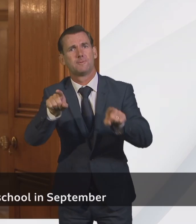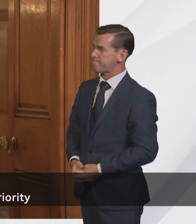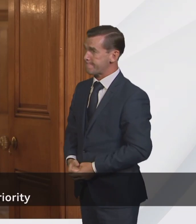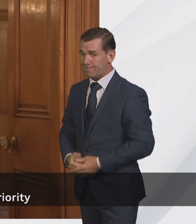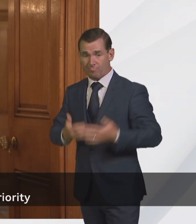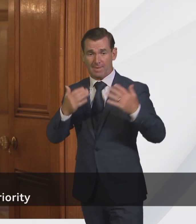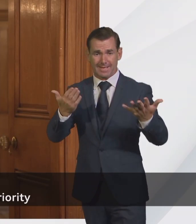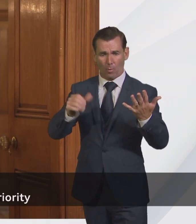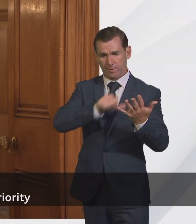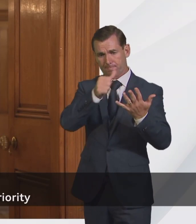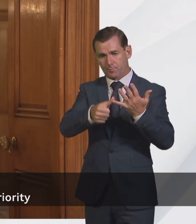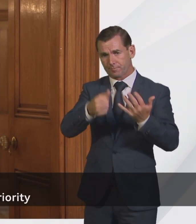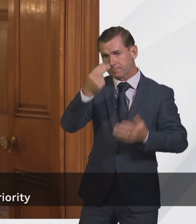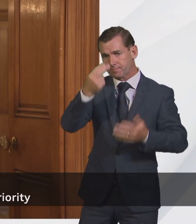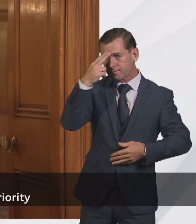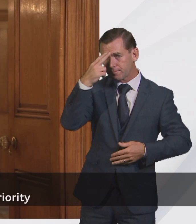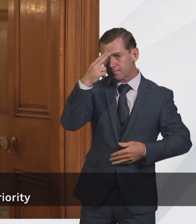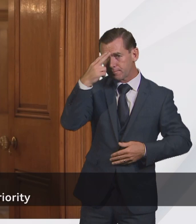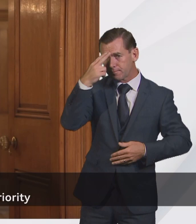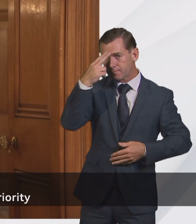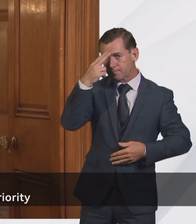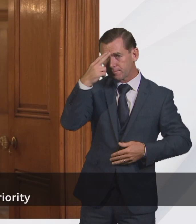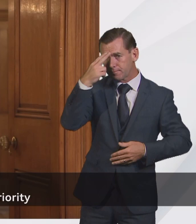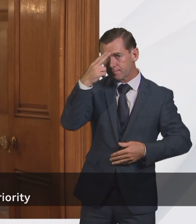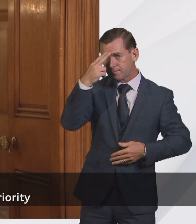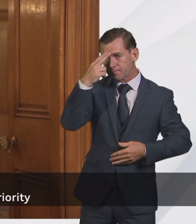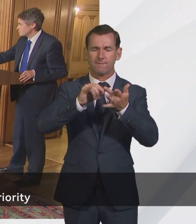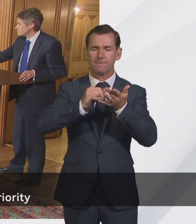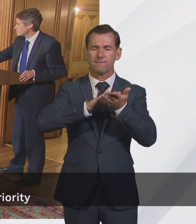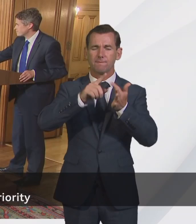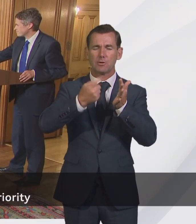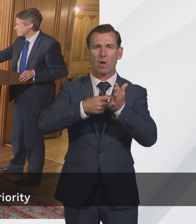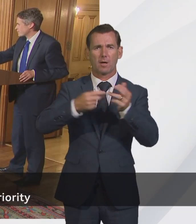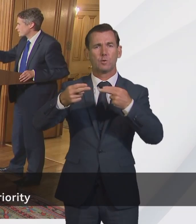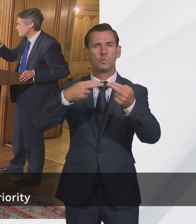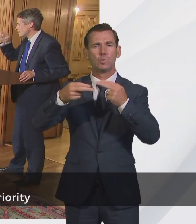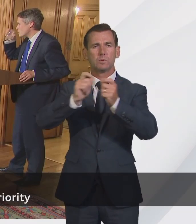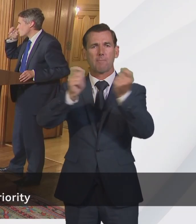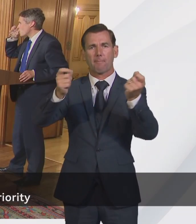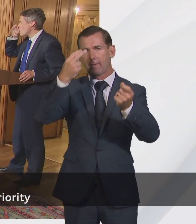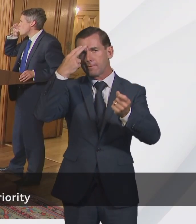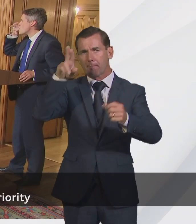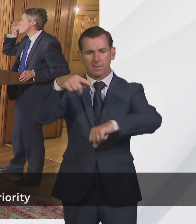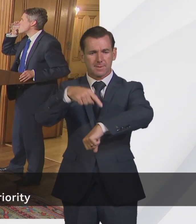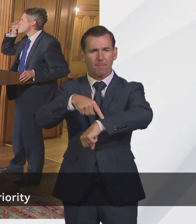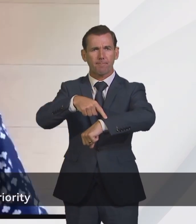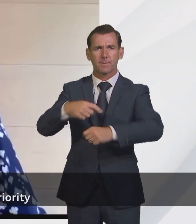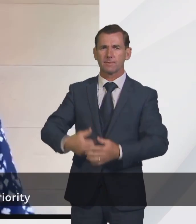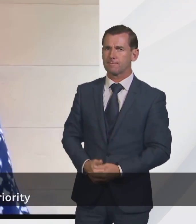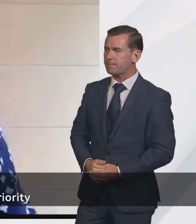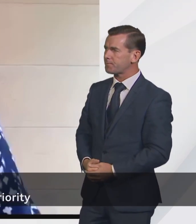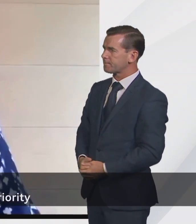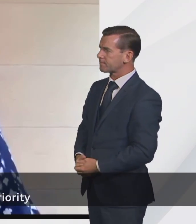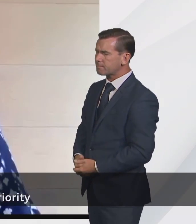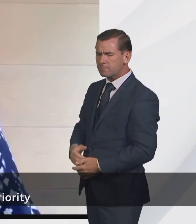important, incredibly important, that when children are learning about our nation's history, they learn all aspects of it, both